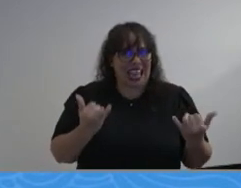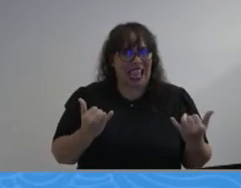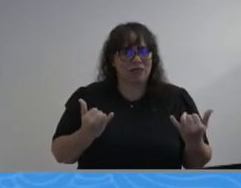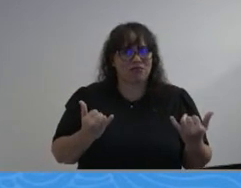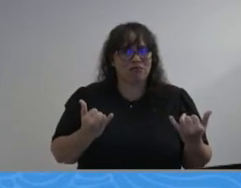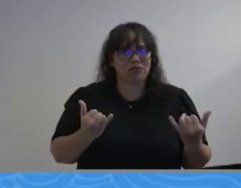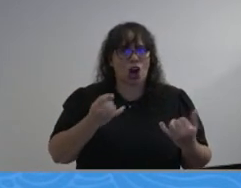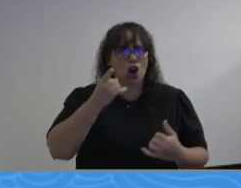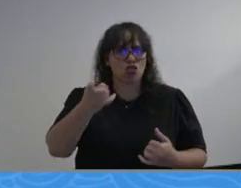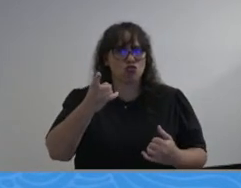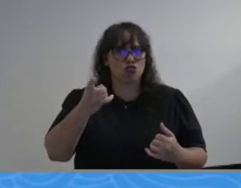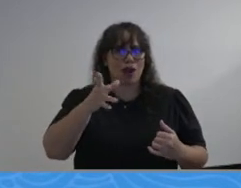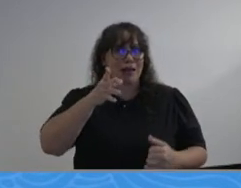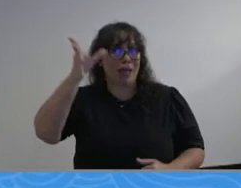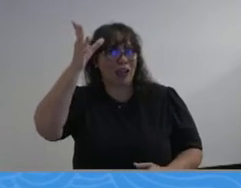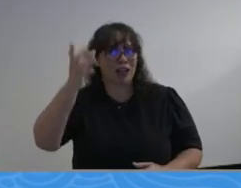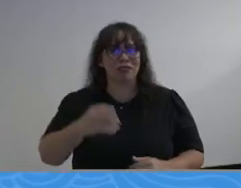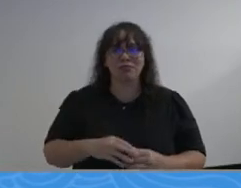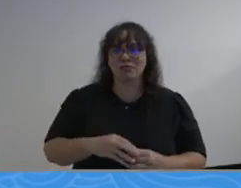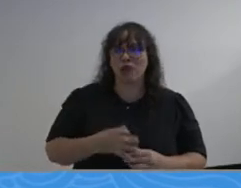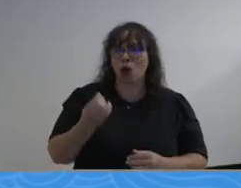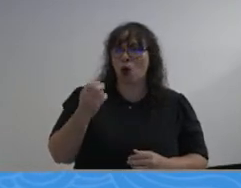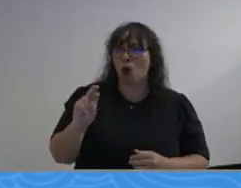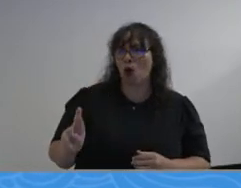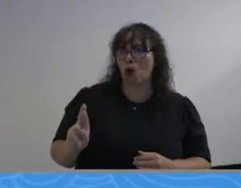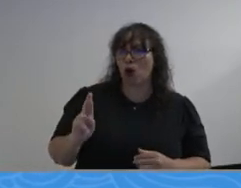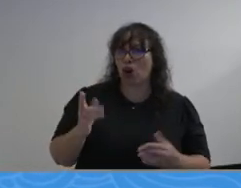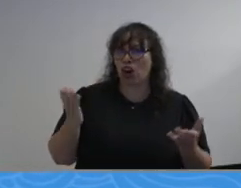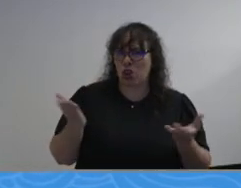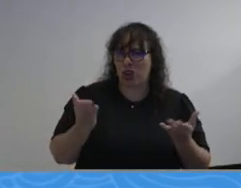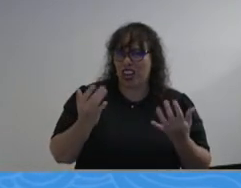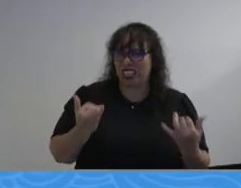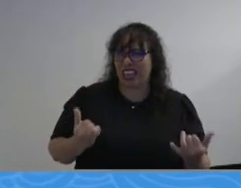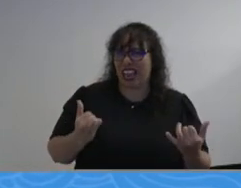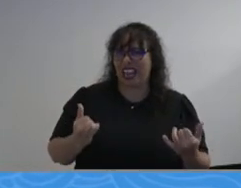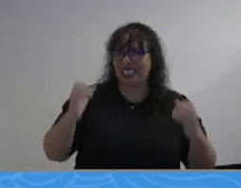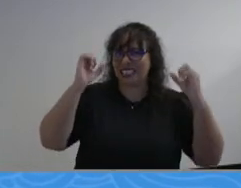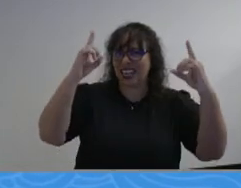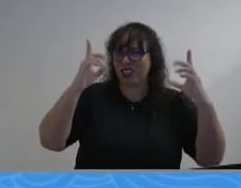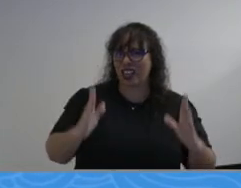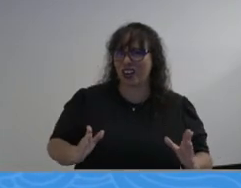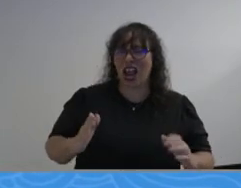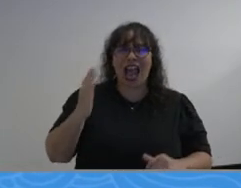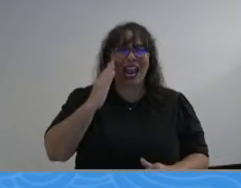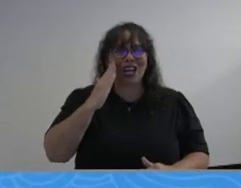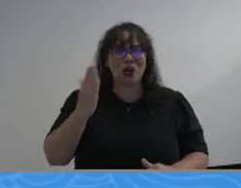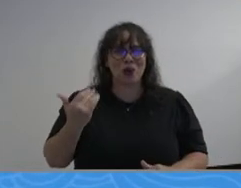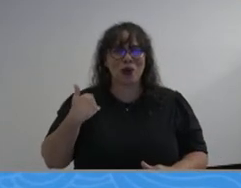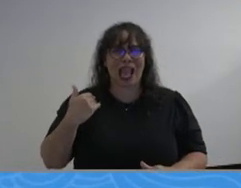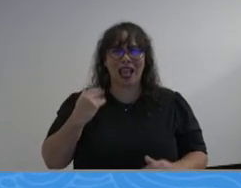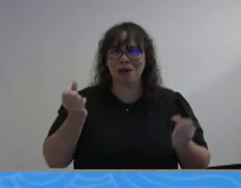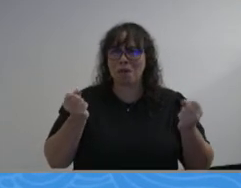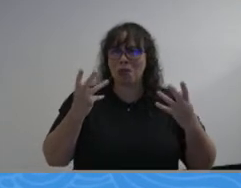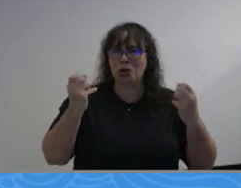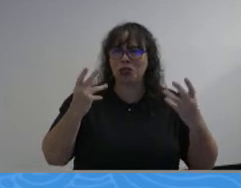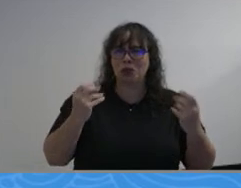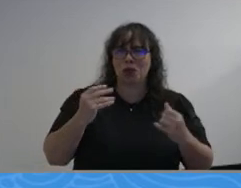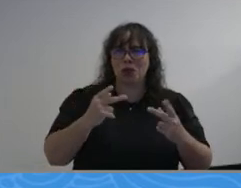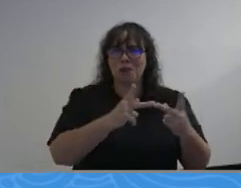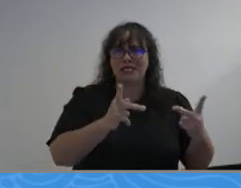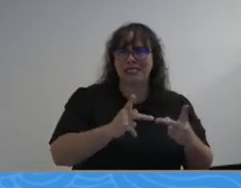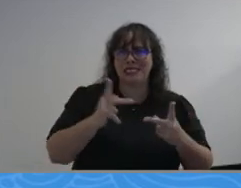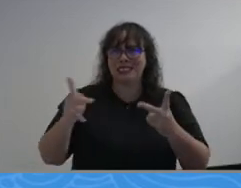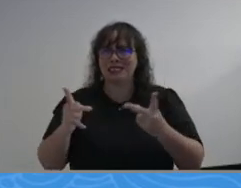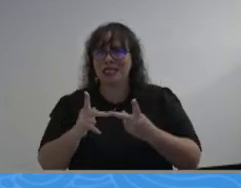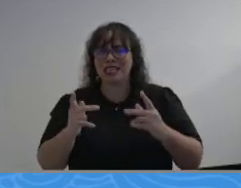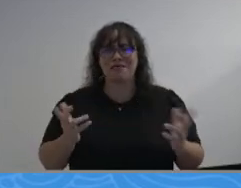you here today as an educator? I know we wear multiple hats, but let's try to pick one. How are we showing up here today? And for those of you that can't see